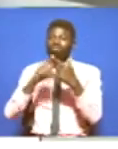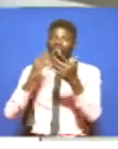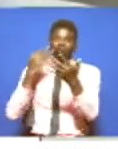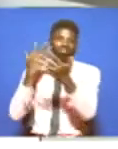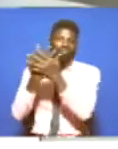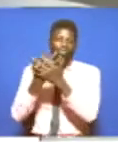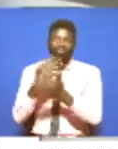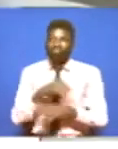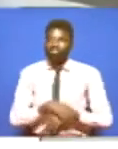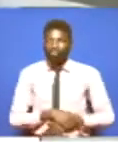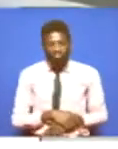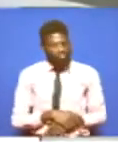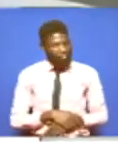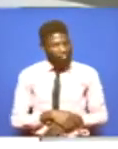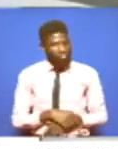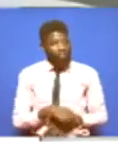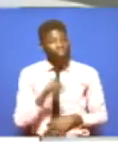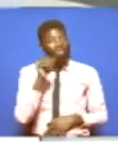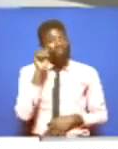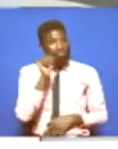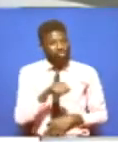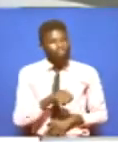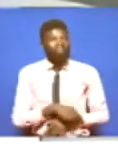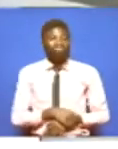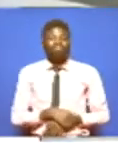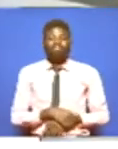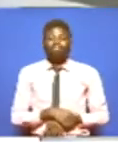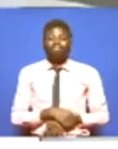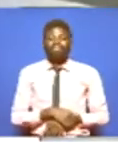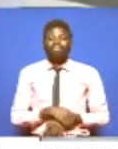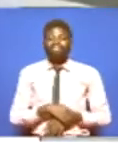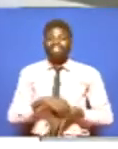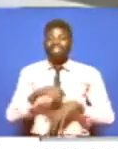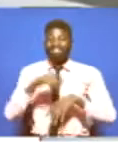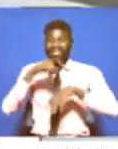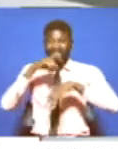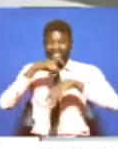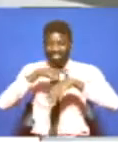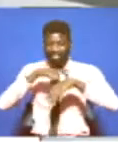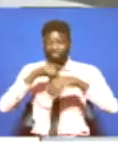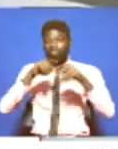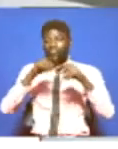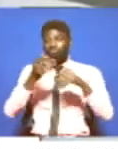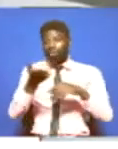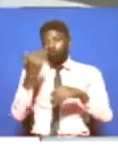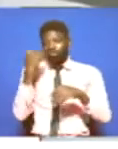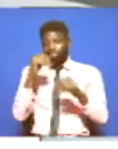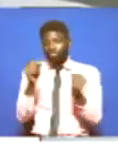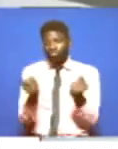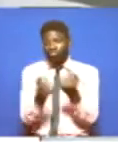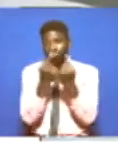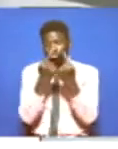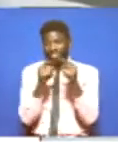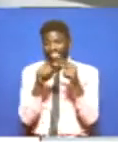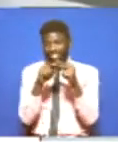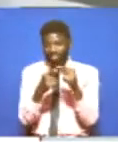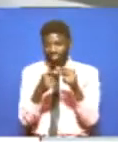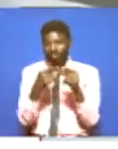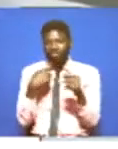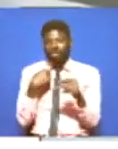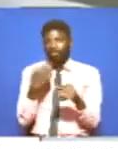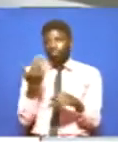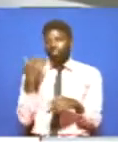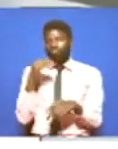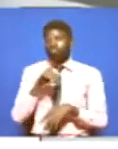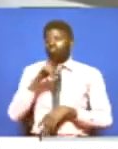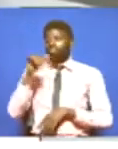this manner. When Mwakenya started, I had personally gone to Britain, and I was there with